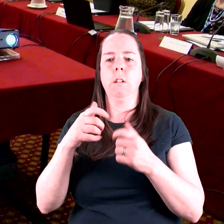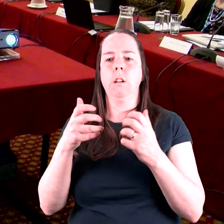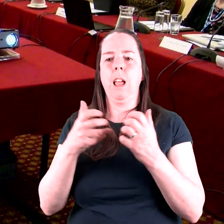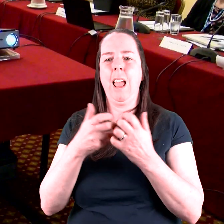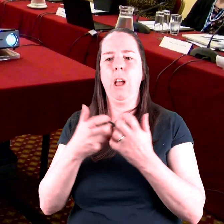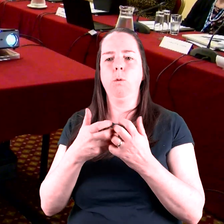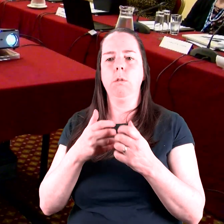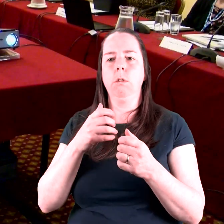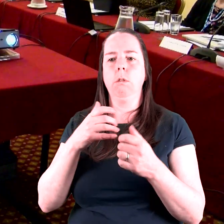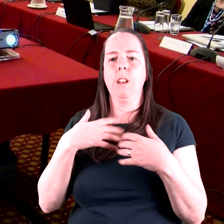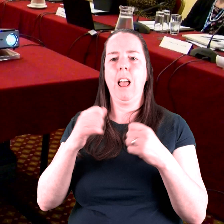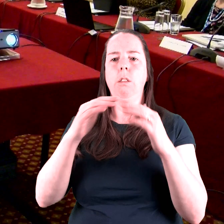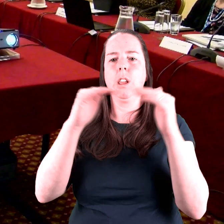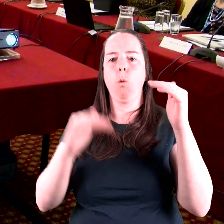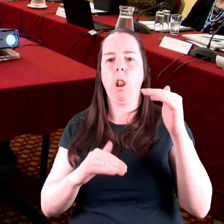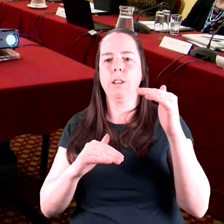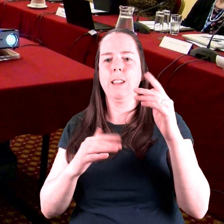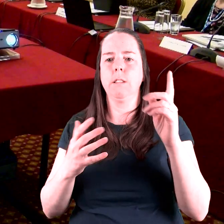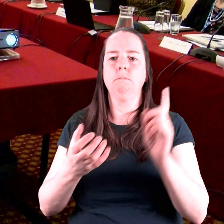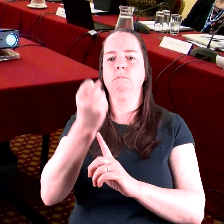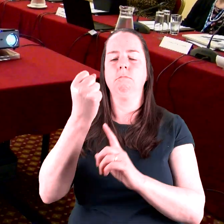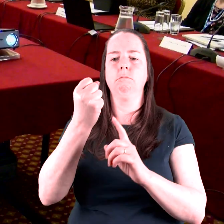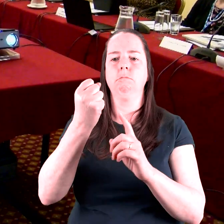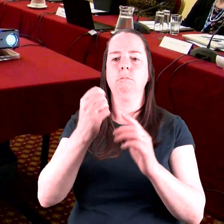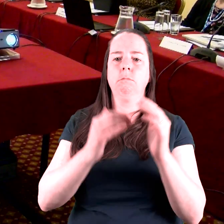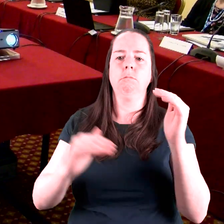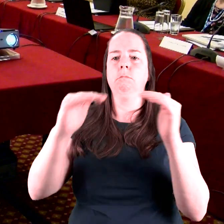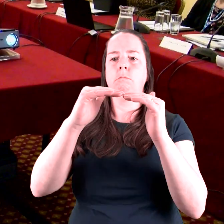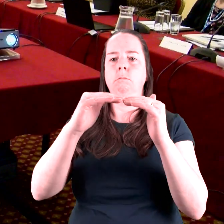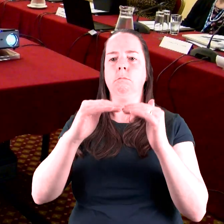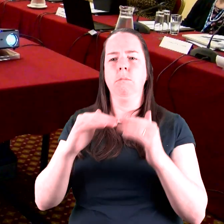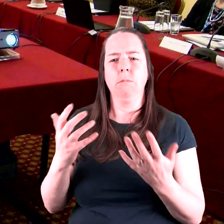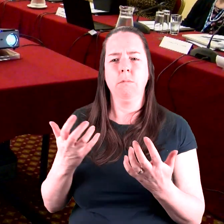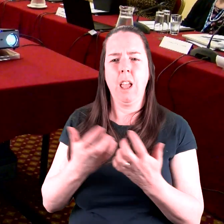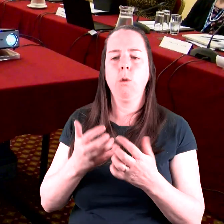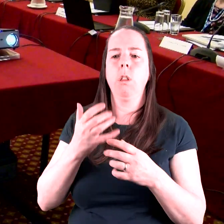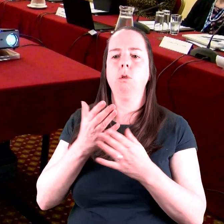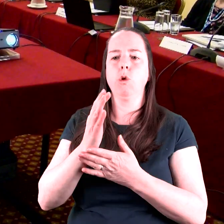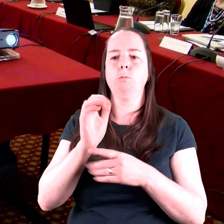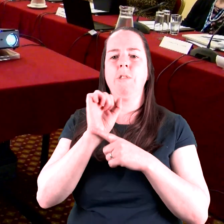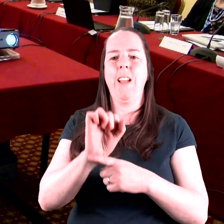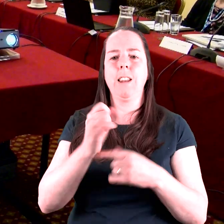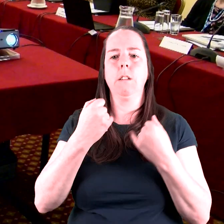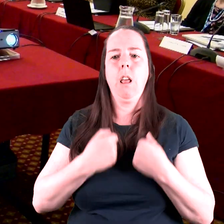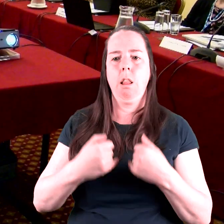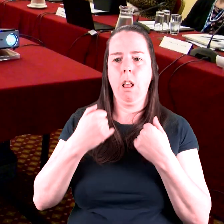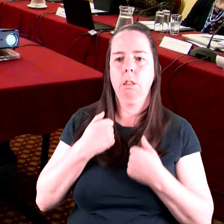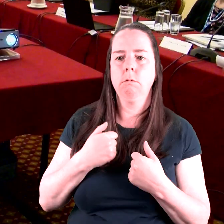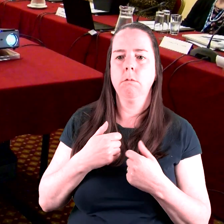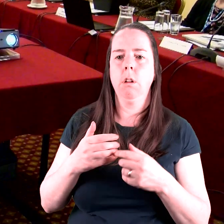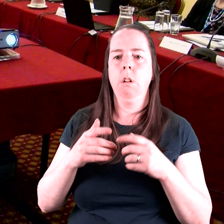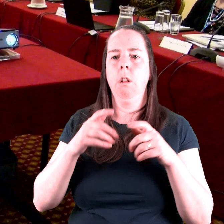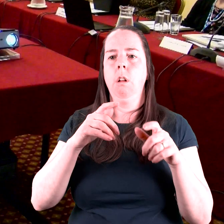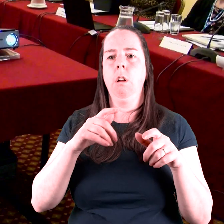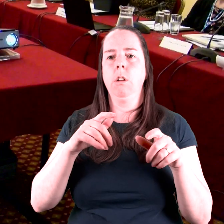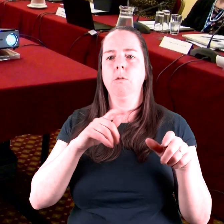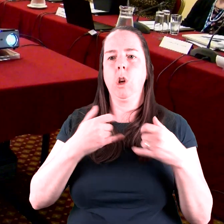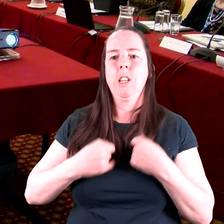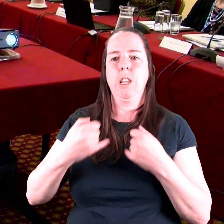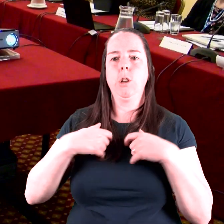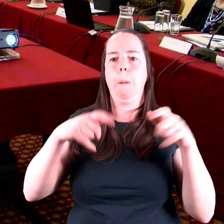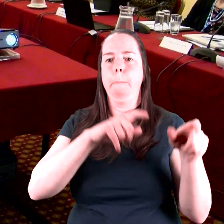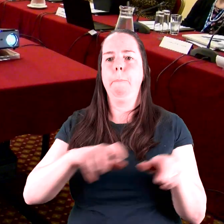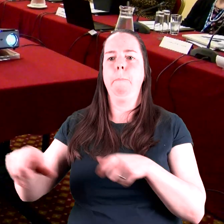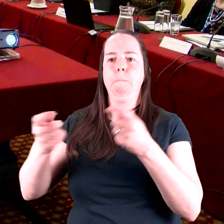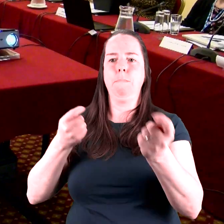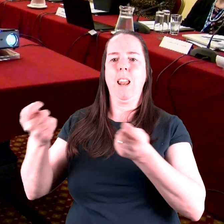me the best way we can tackle health inequalities is through preventing ill health, promotion, long-term condition management. So